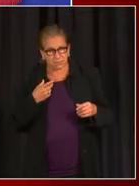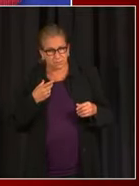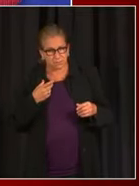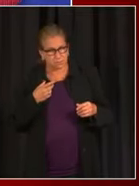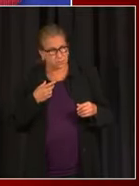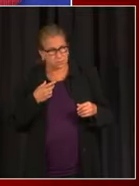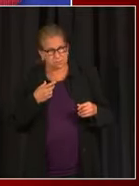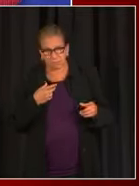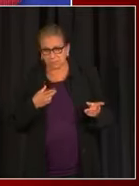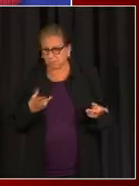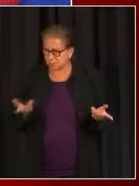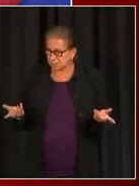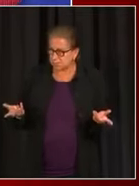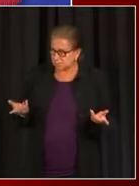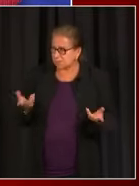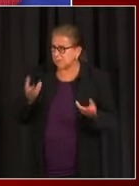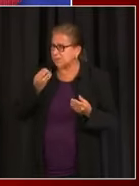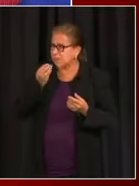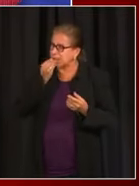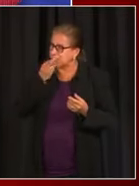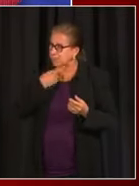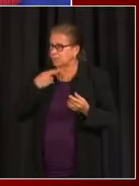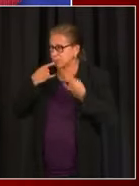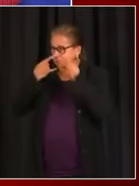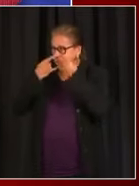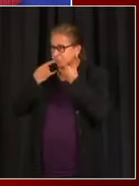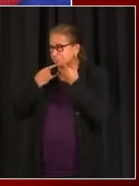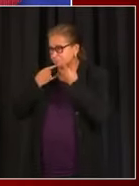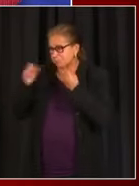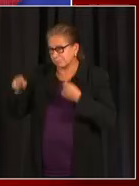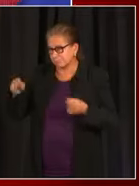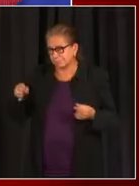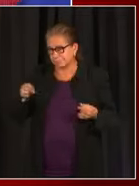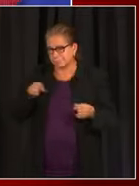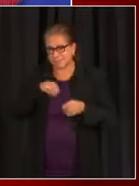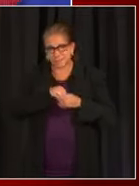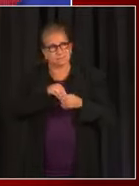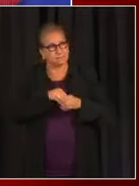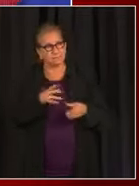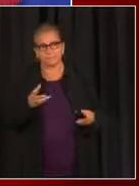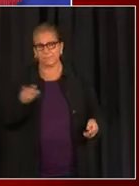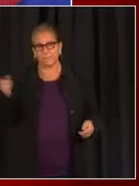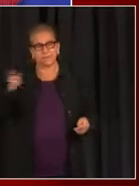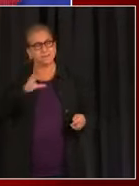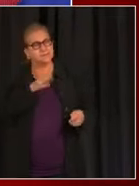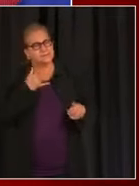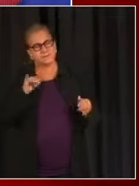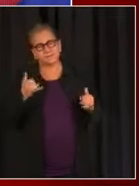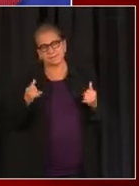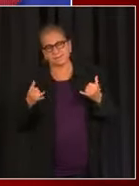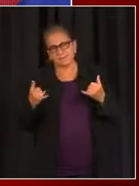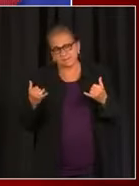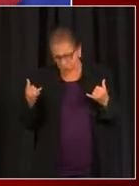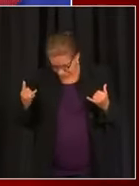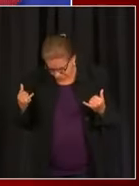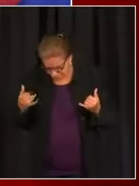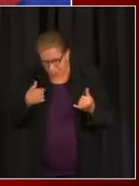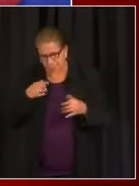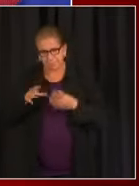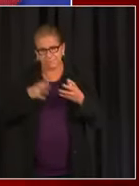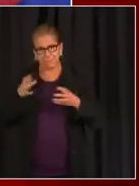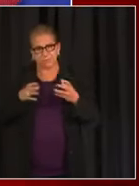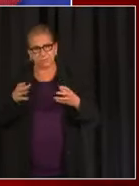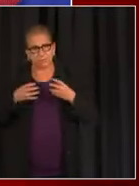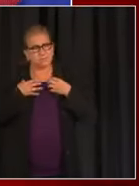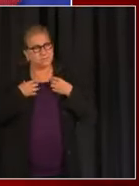course. And then pertaining to gyms and other locations, can you just go through, because we've had this discussion before on confusion on when to